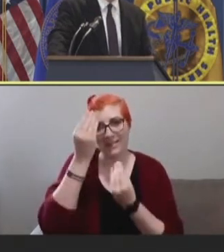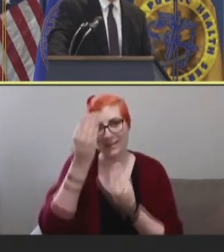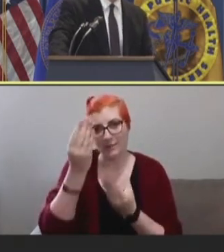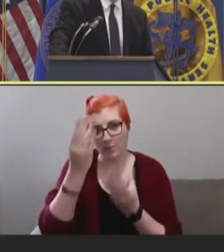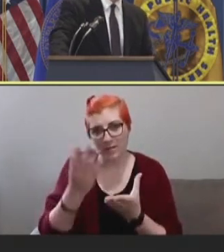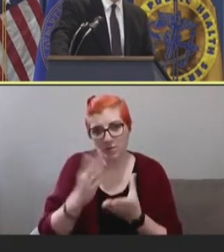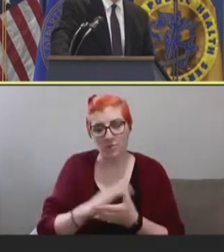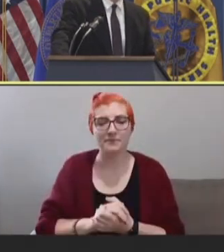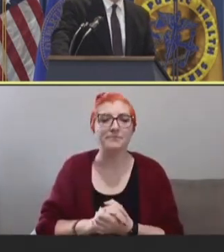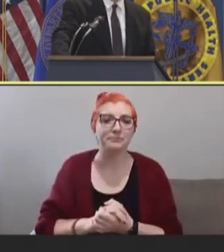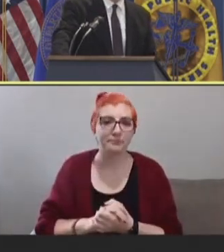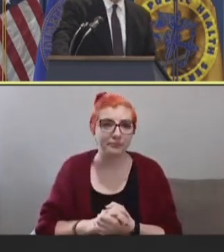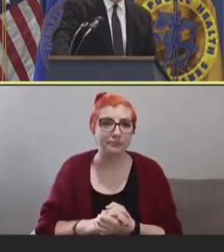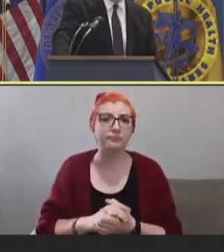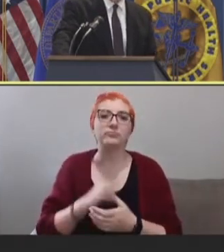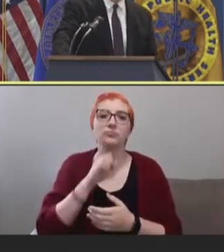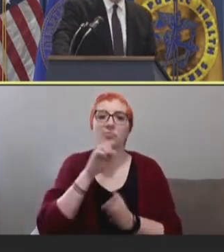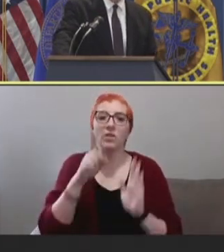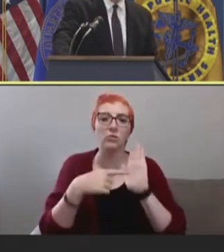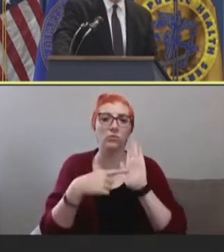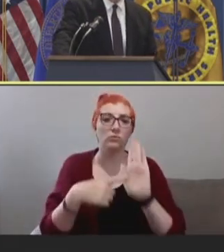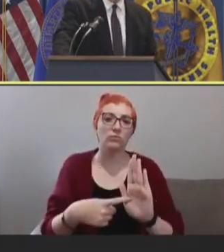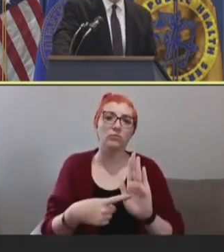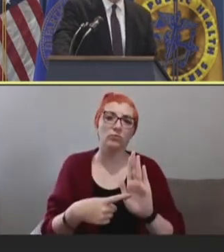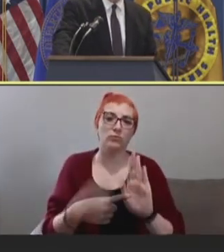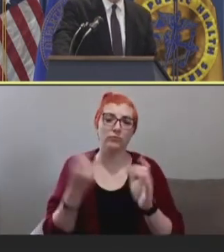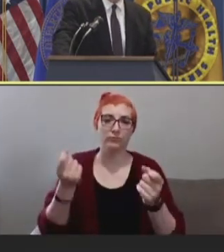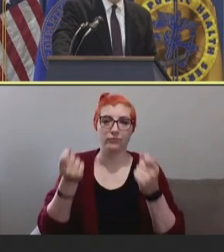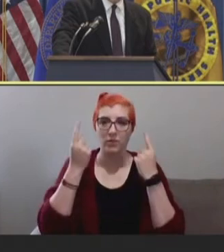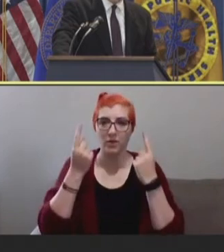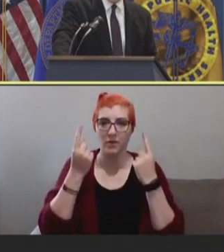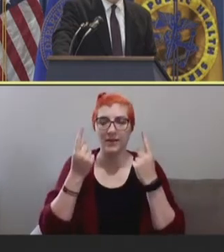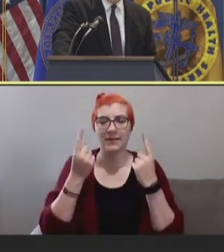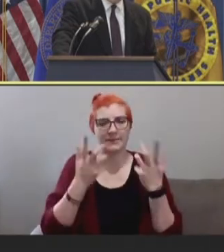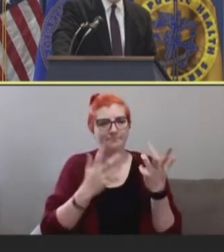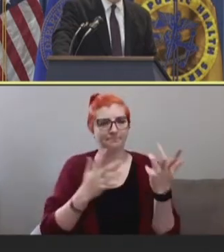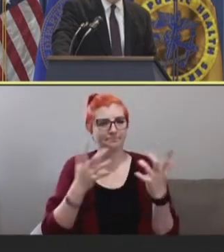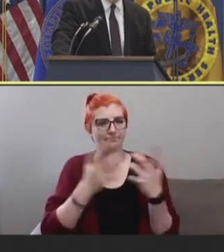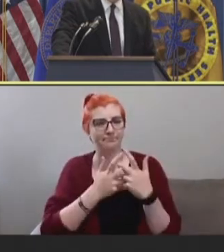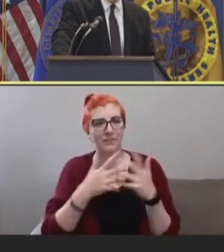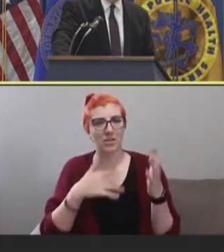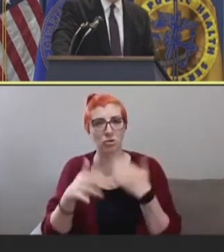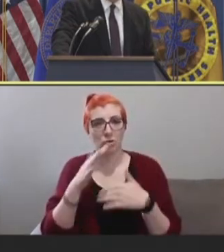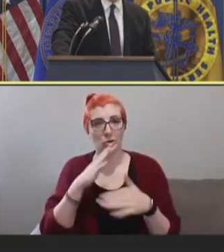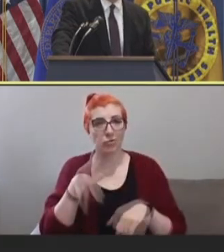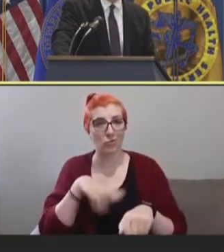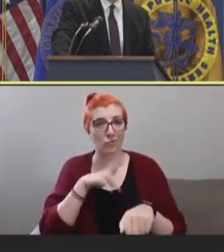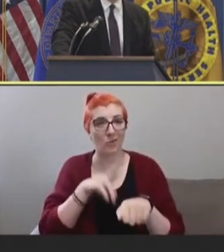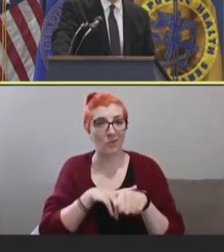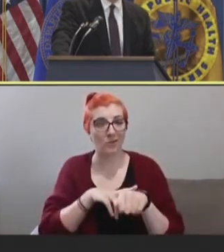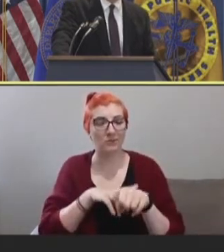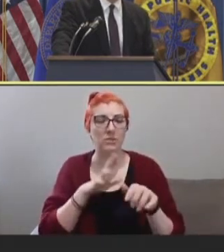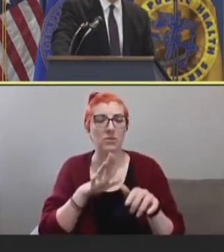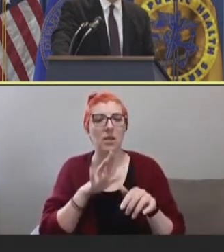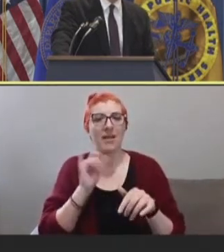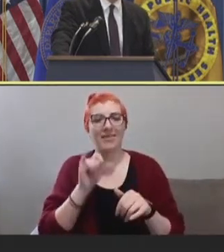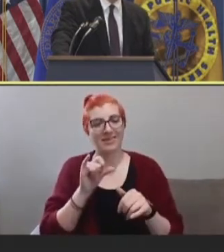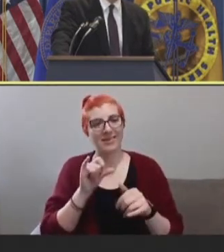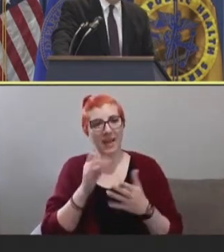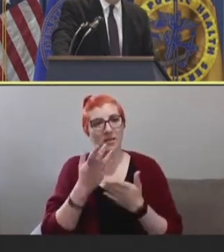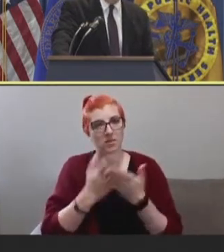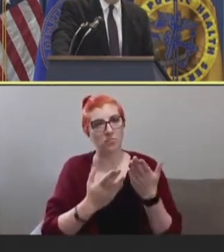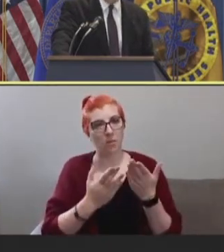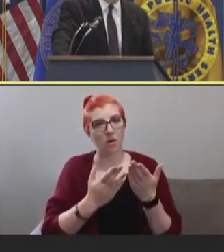and really reflects an understanding that fitting in with social norms is, frankly, a factor in the decision to vaccinate or